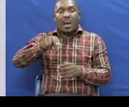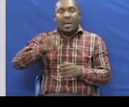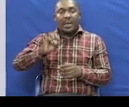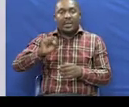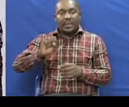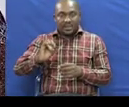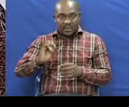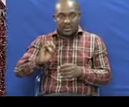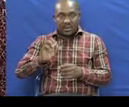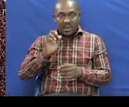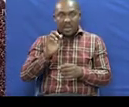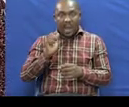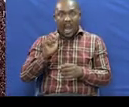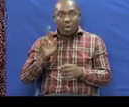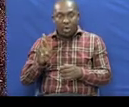argon